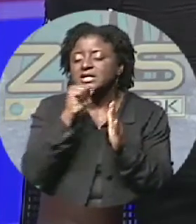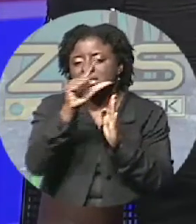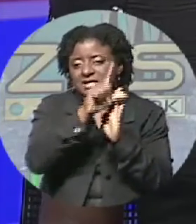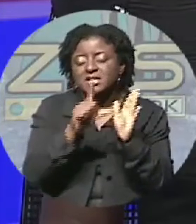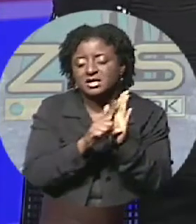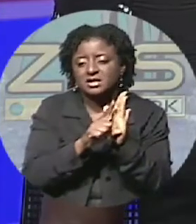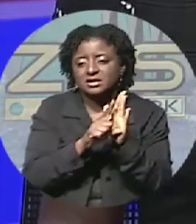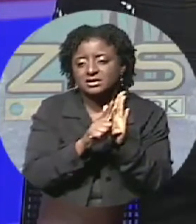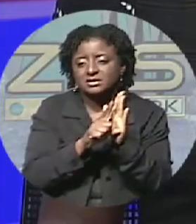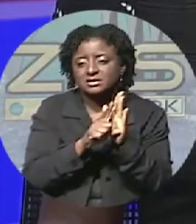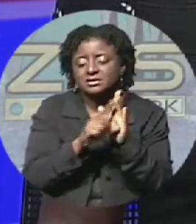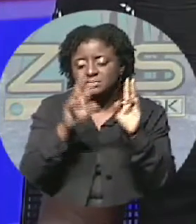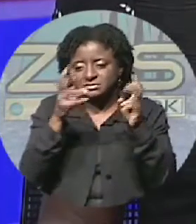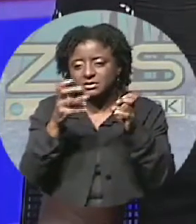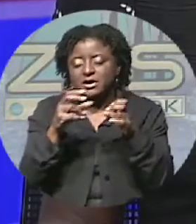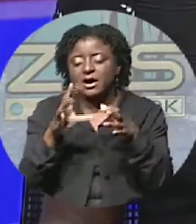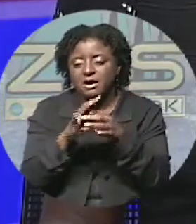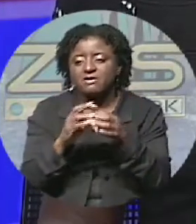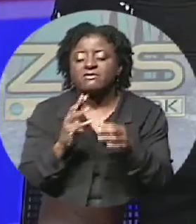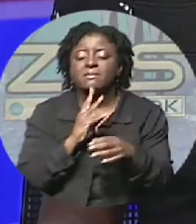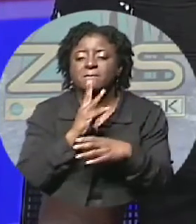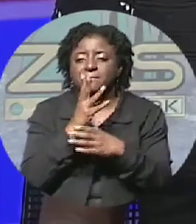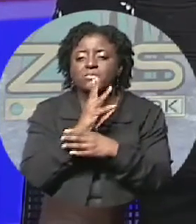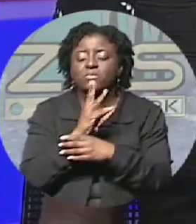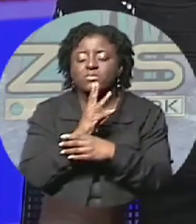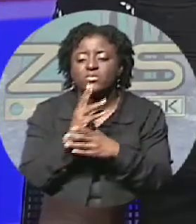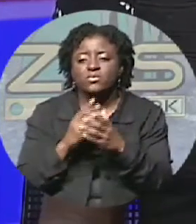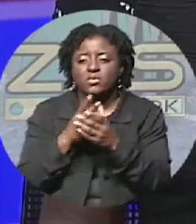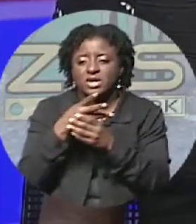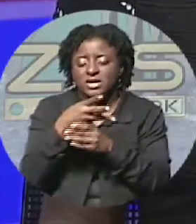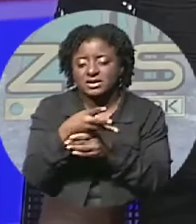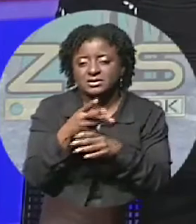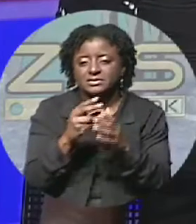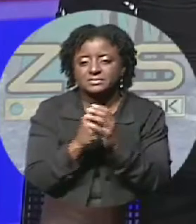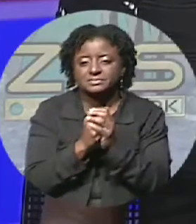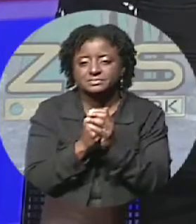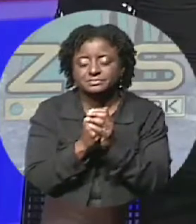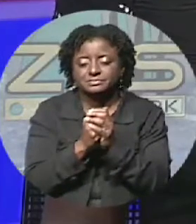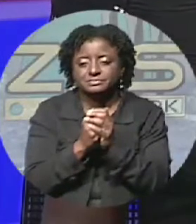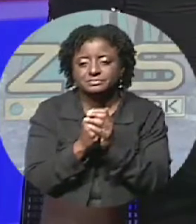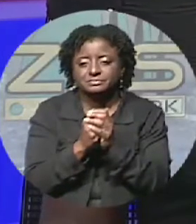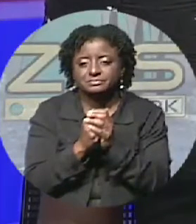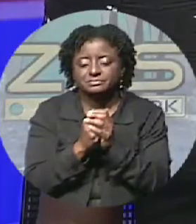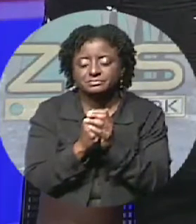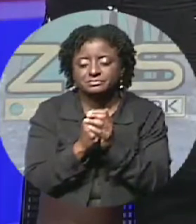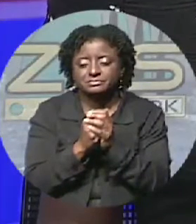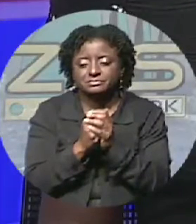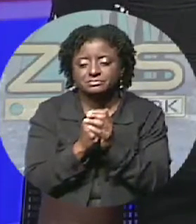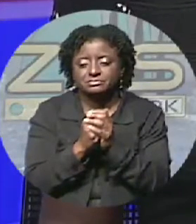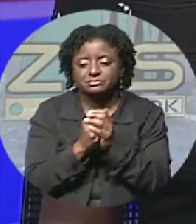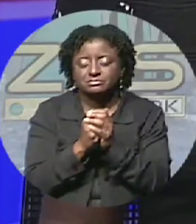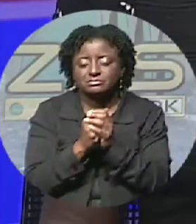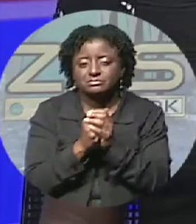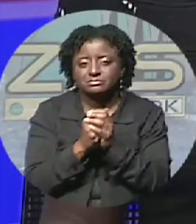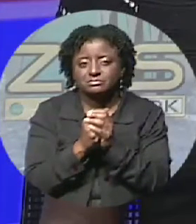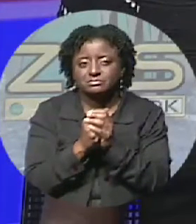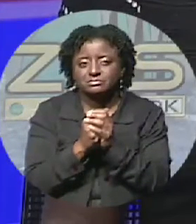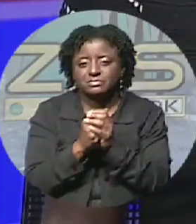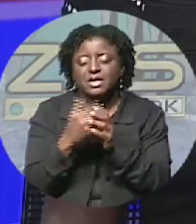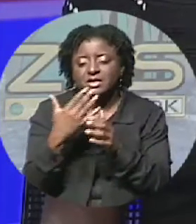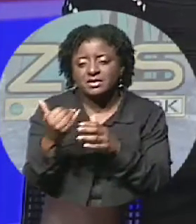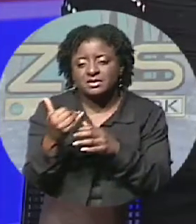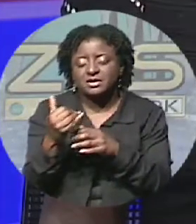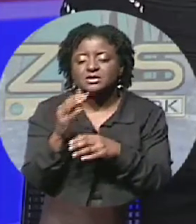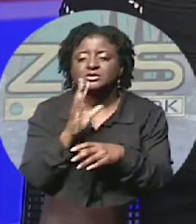ticket and not jail time. This was something recently posed to the Minister of National Security, Dr. Bernard Nottage, as to whether it's something the Bahamas